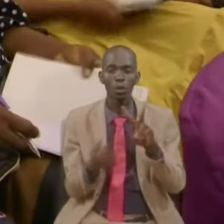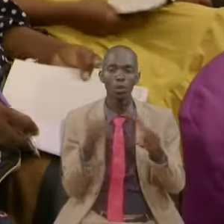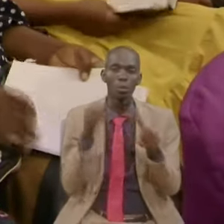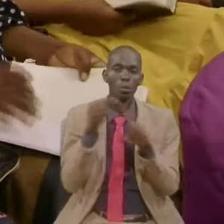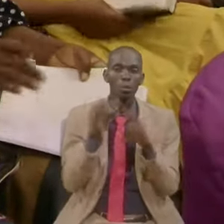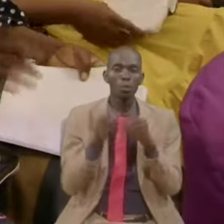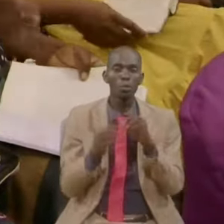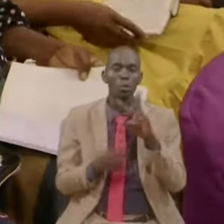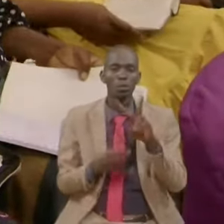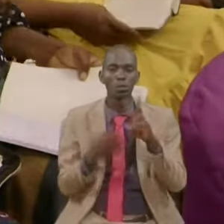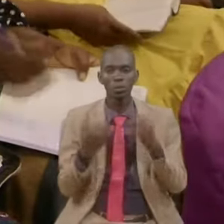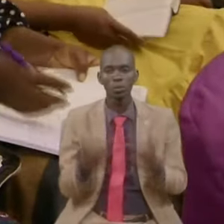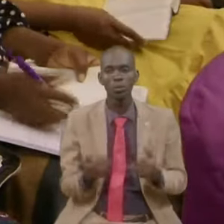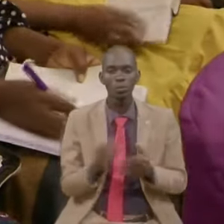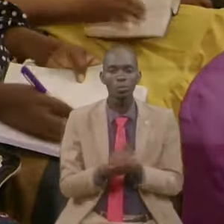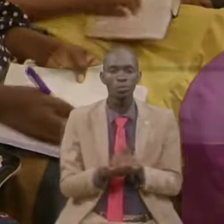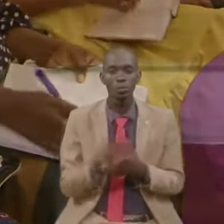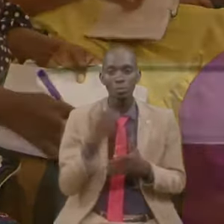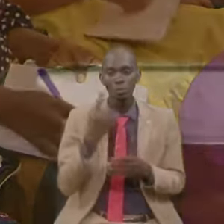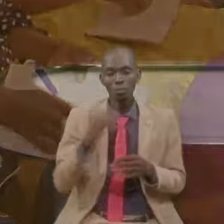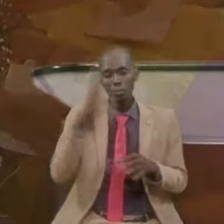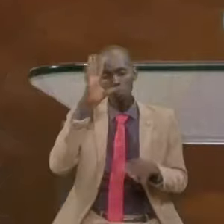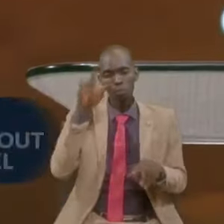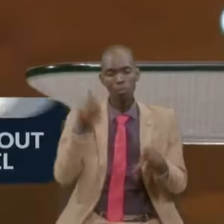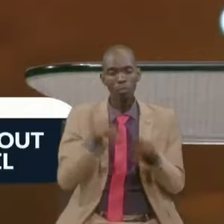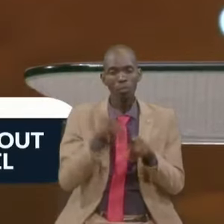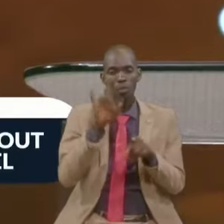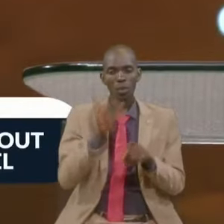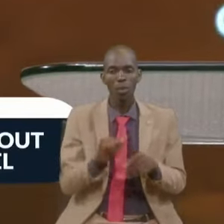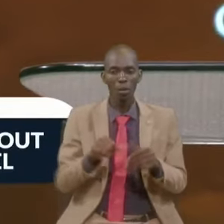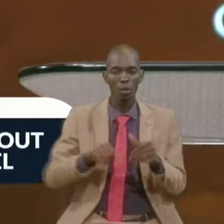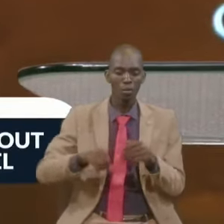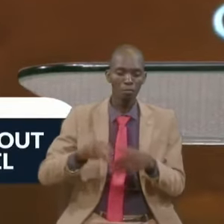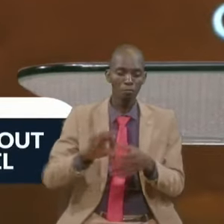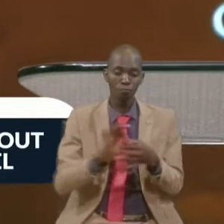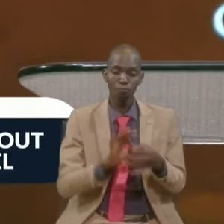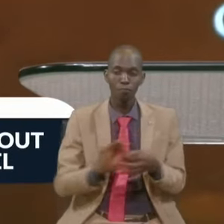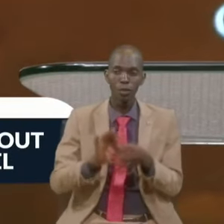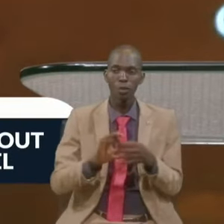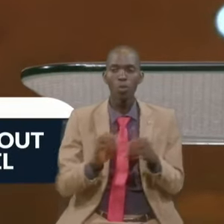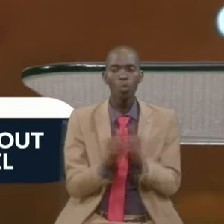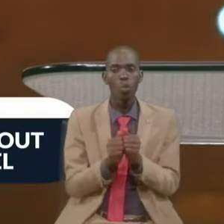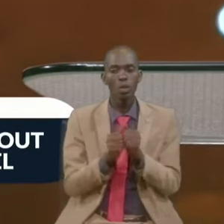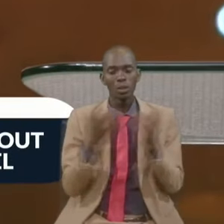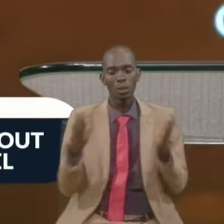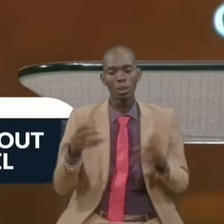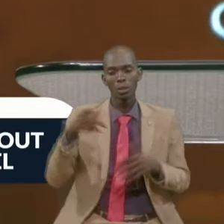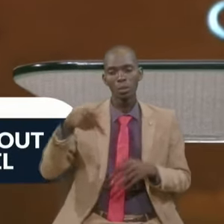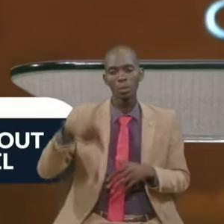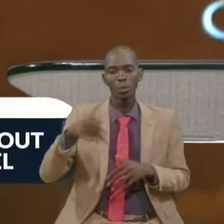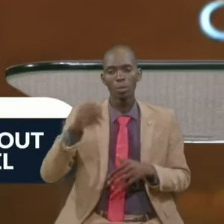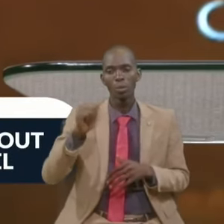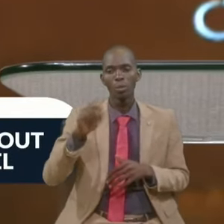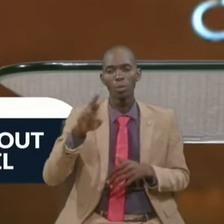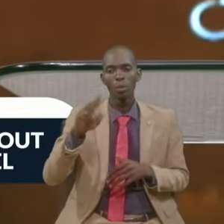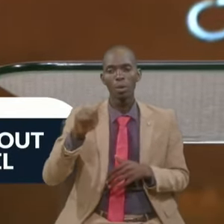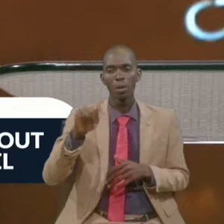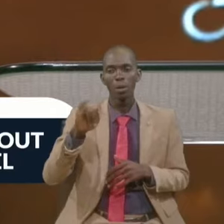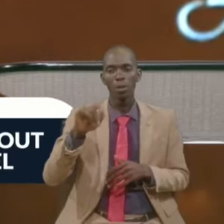Point number two, we're looking at the brotherly fellowship without partiality,